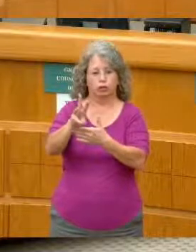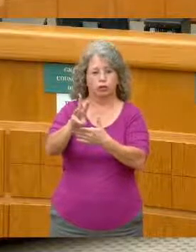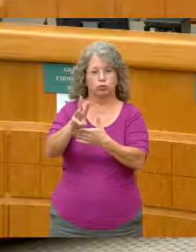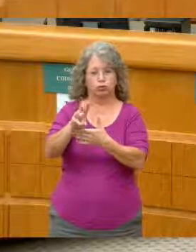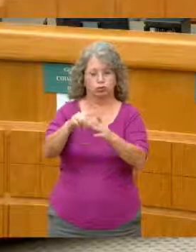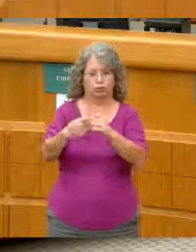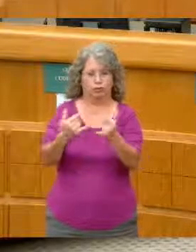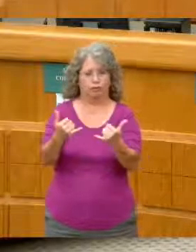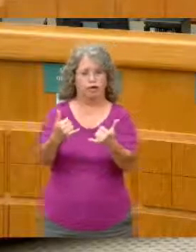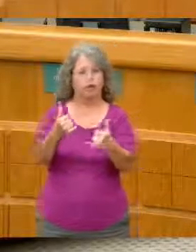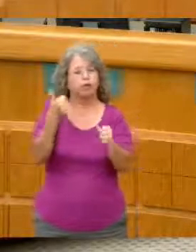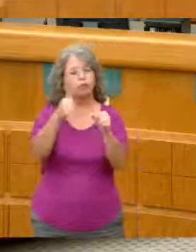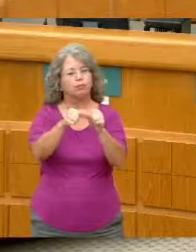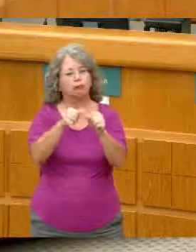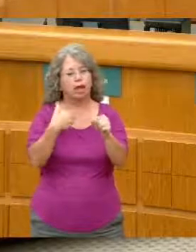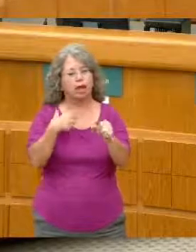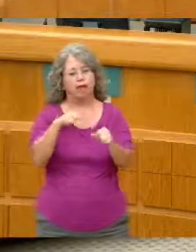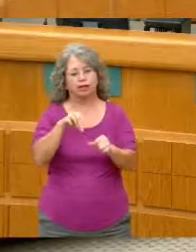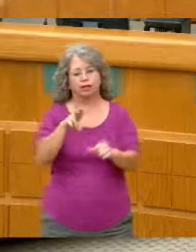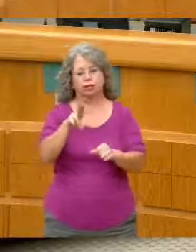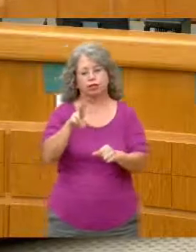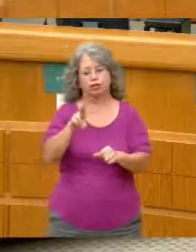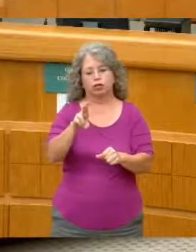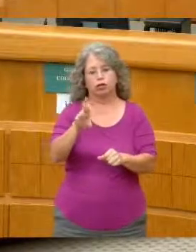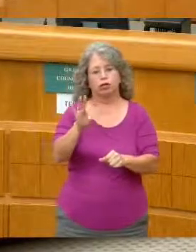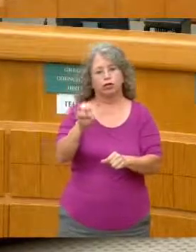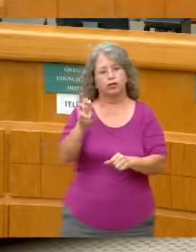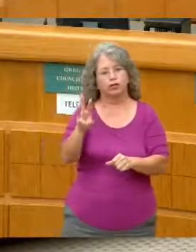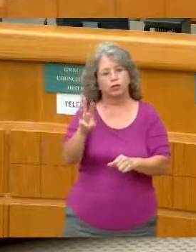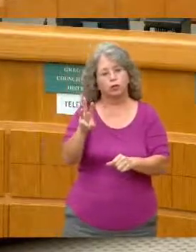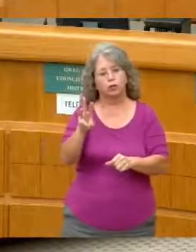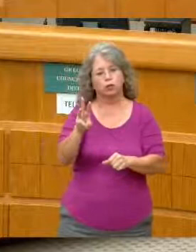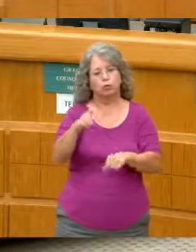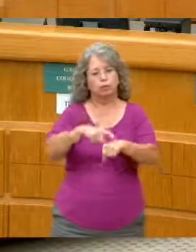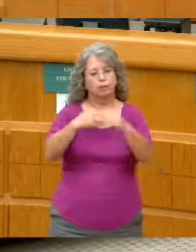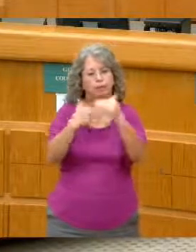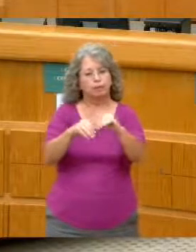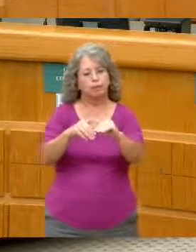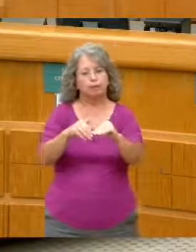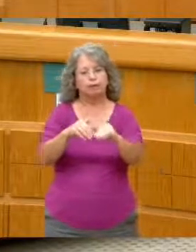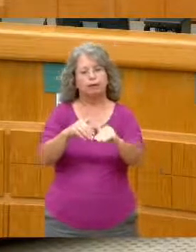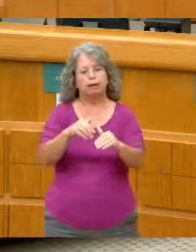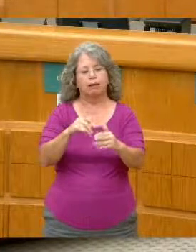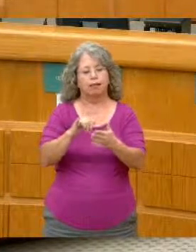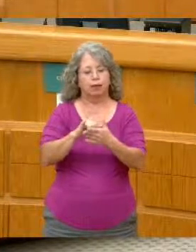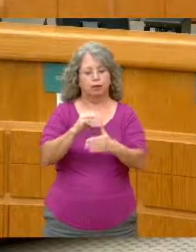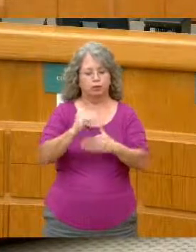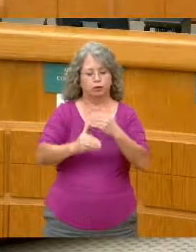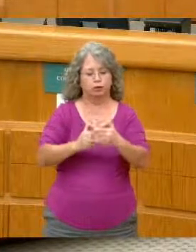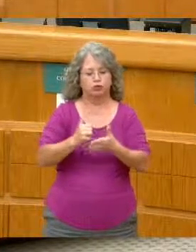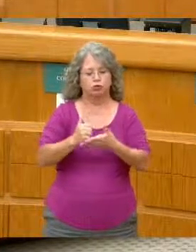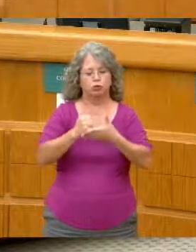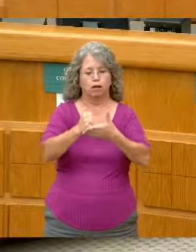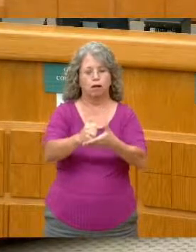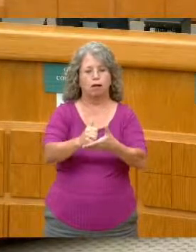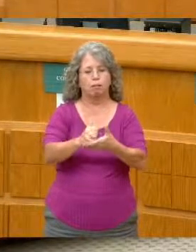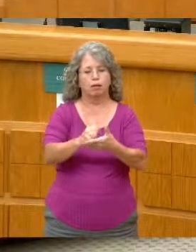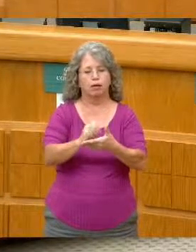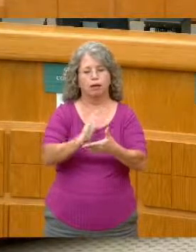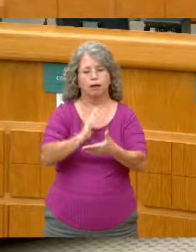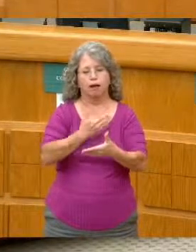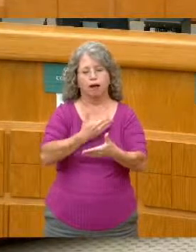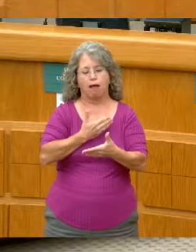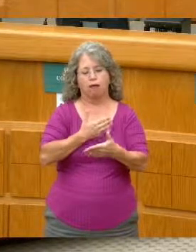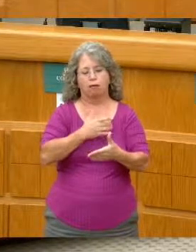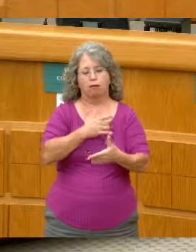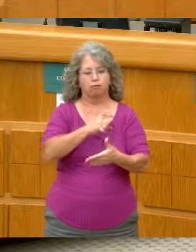these curfews were in place as part of a protocol to assist law enforcement when we